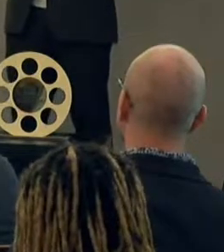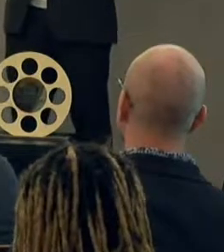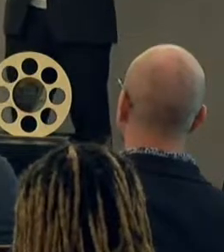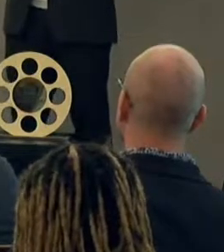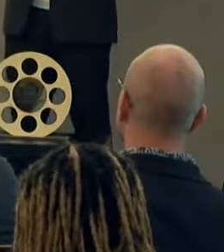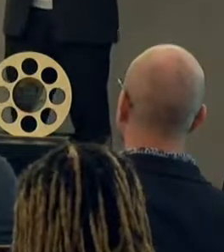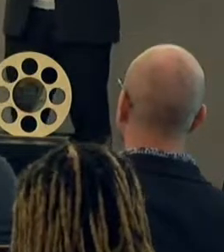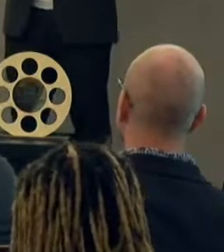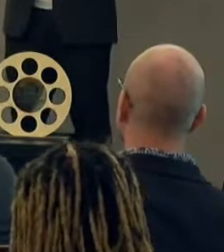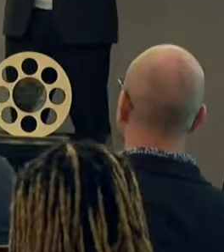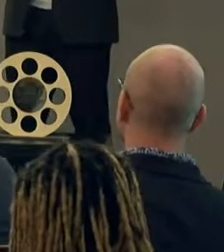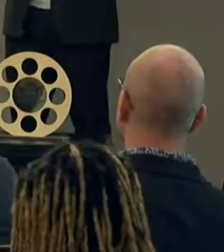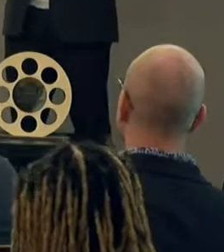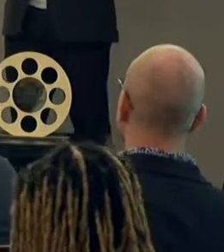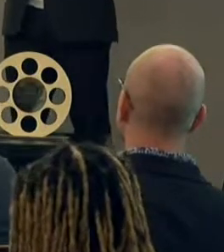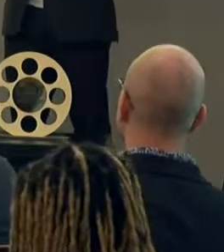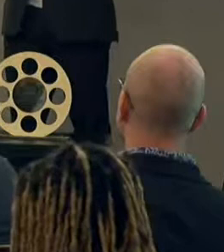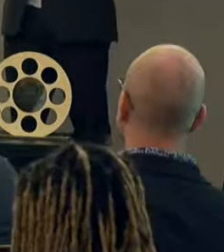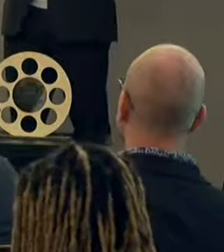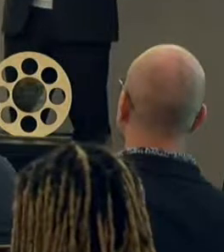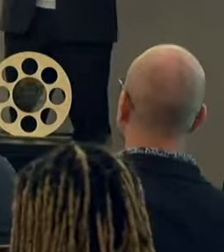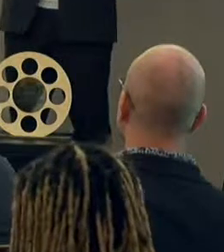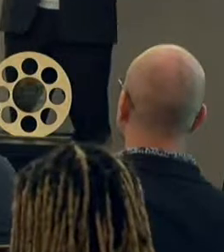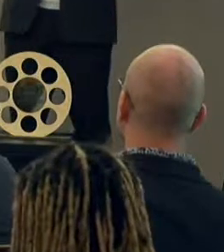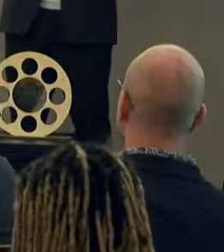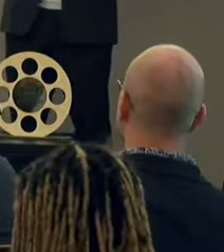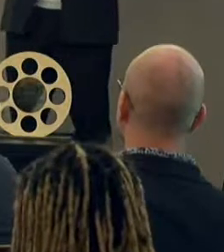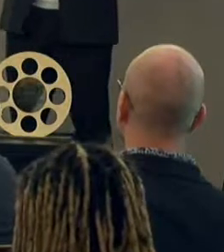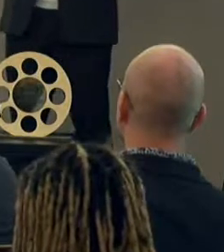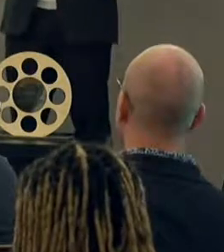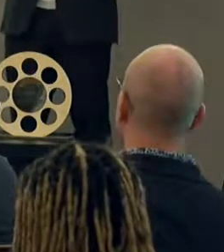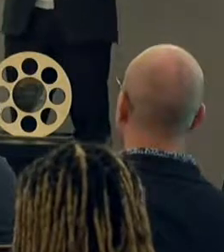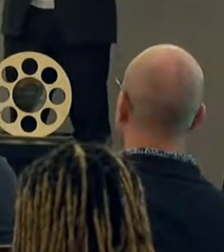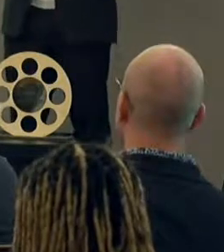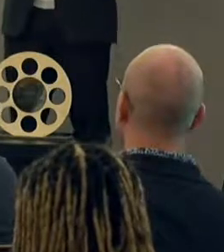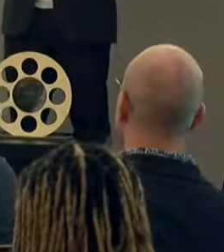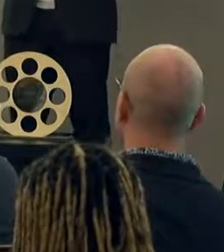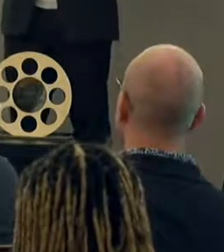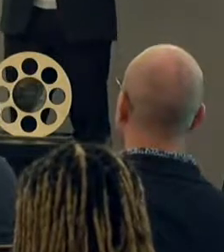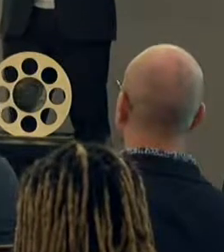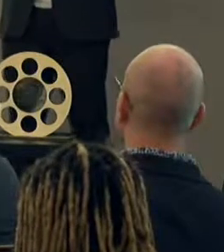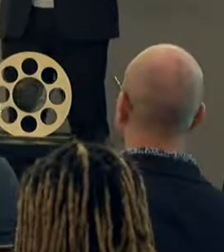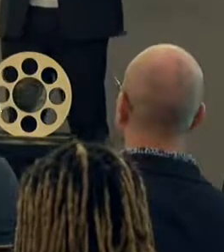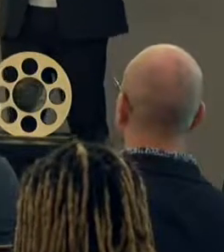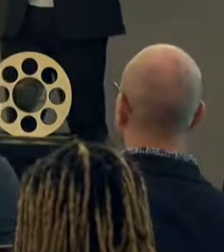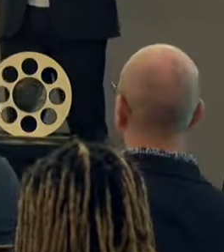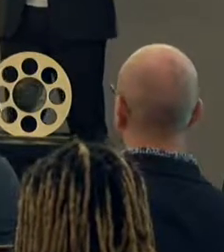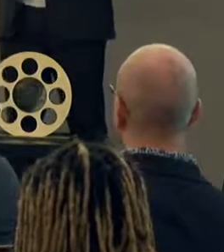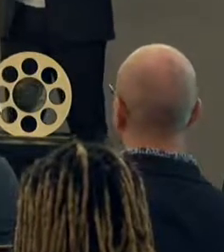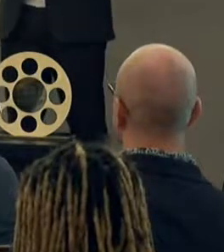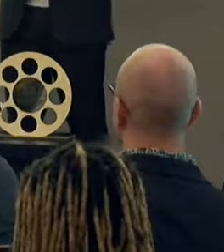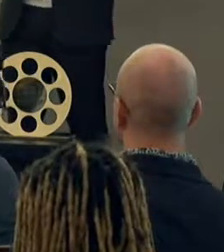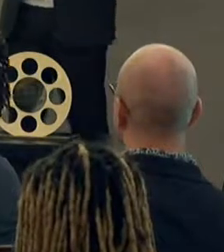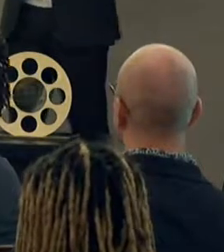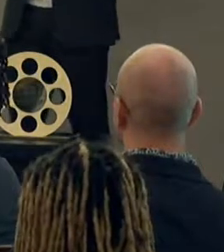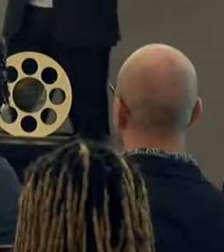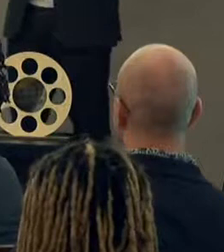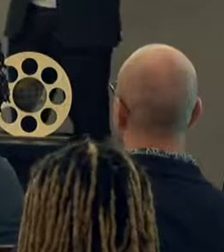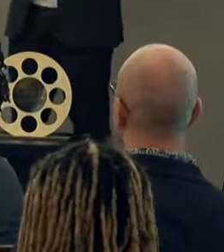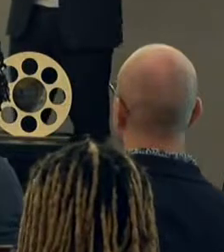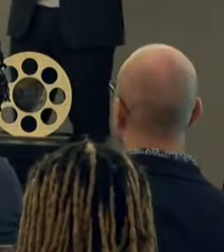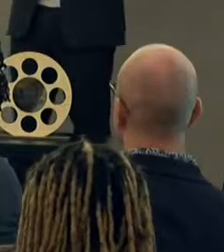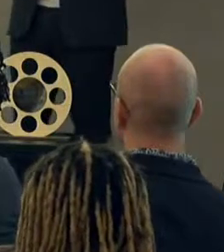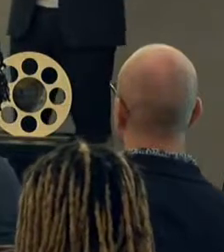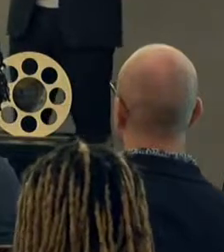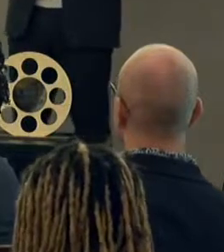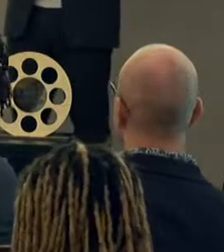didn't have to deal with the same kind of racism that Africans had to deal with. And it's the same for all the other people who were there. Even if James